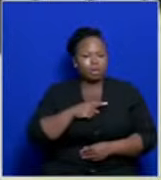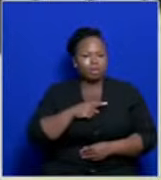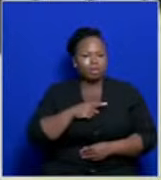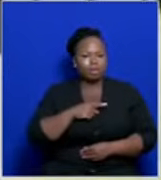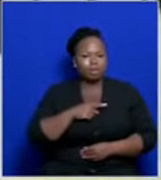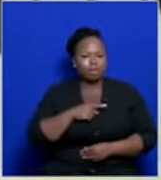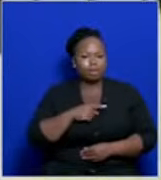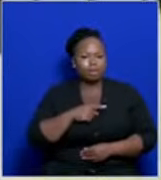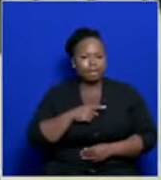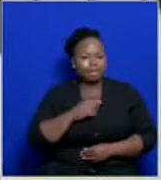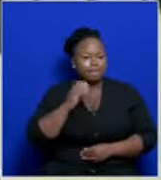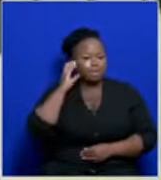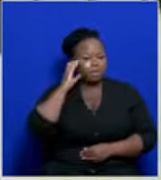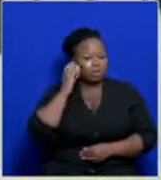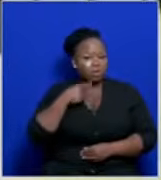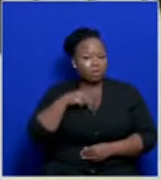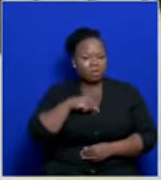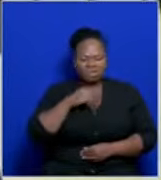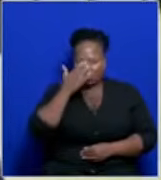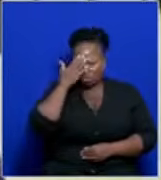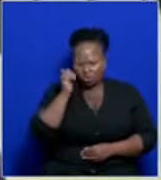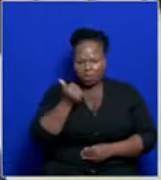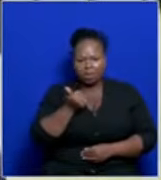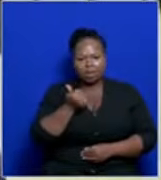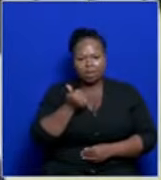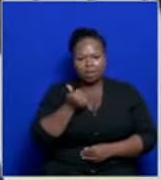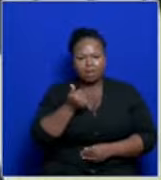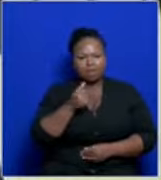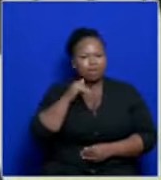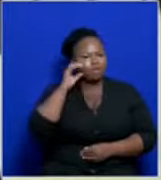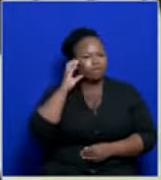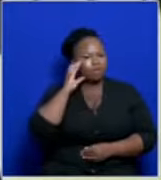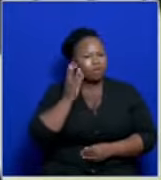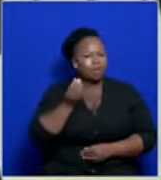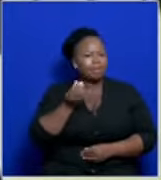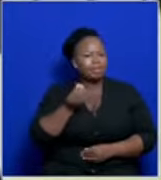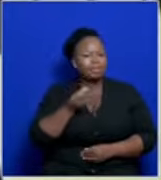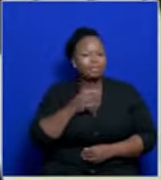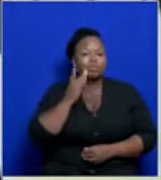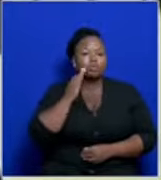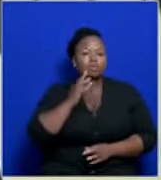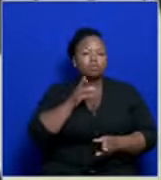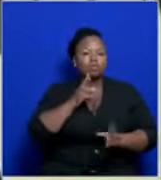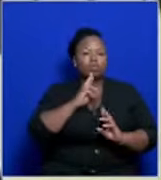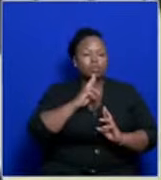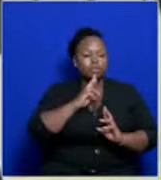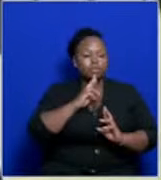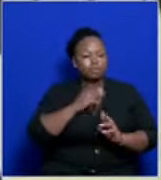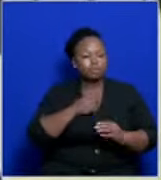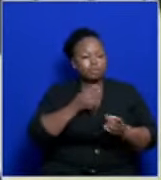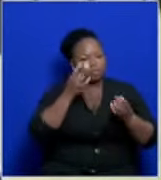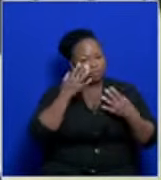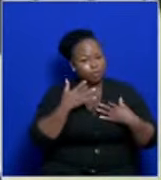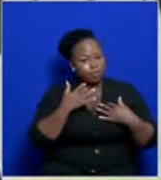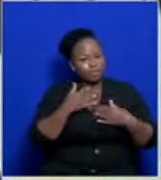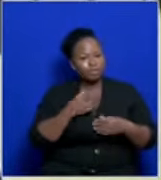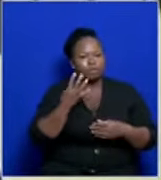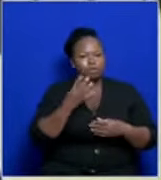known to them. When they report, they give us a lead. 4 weeks back,